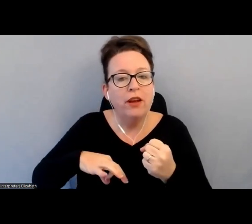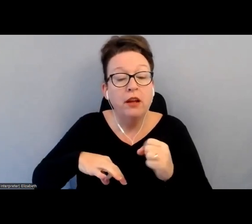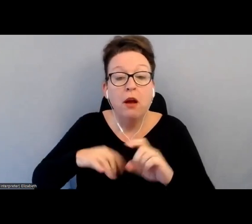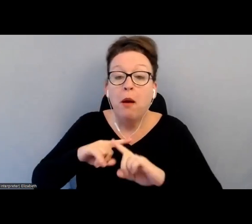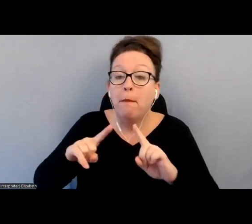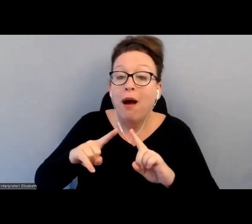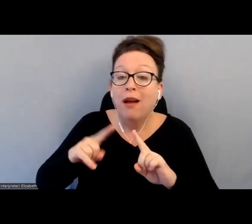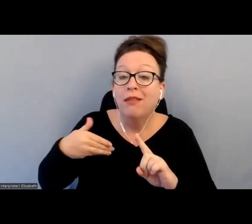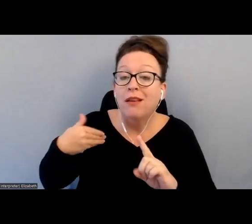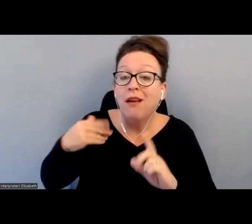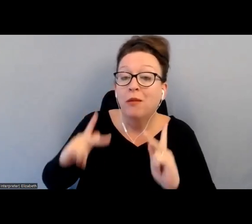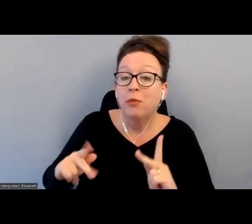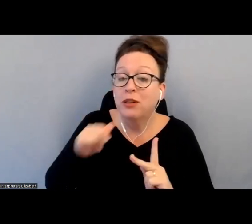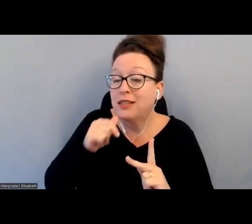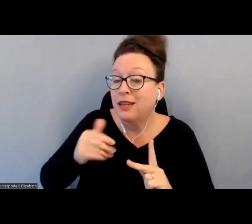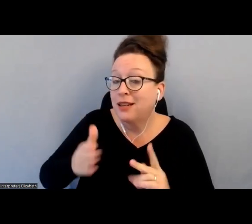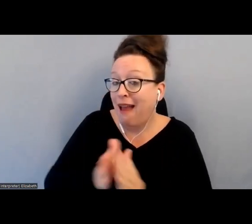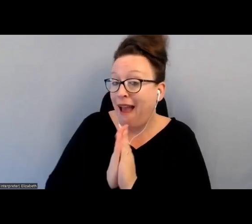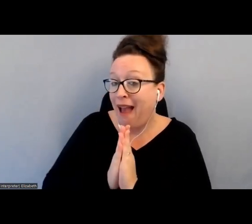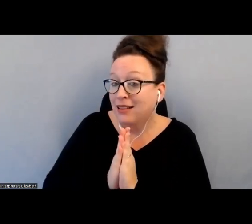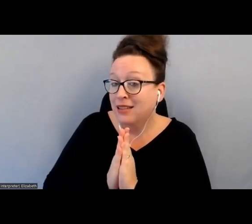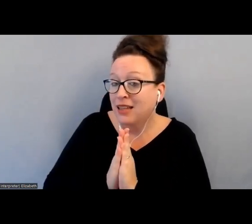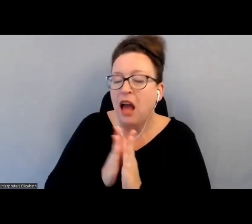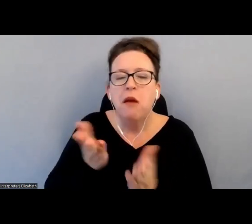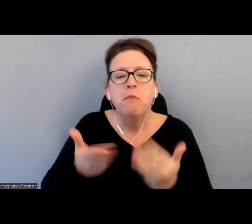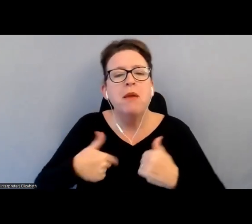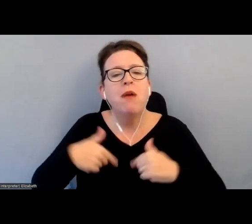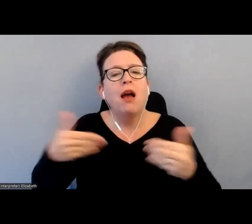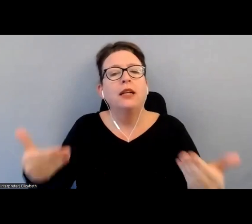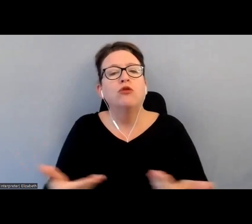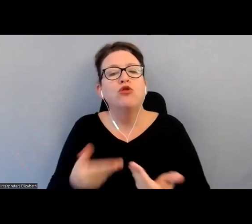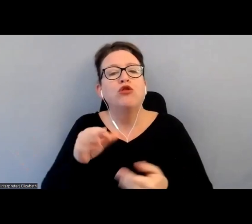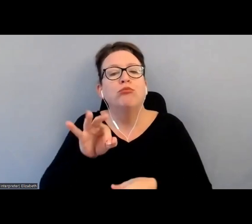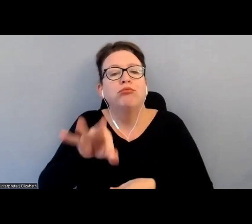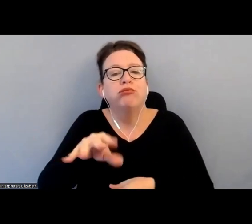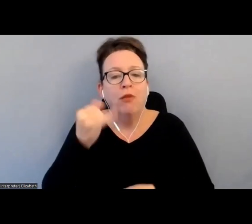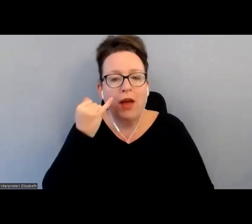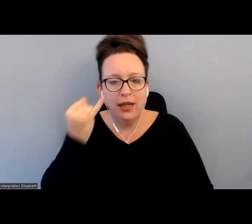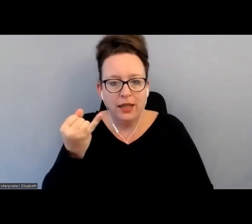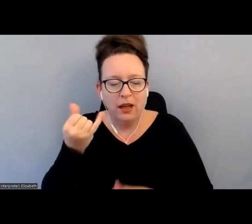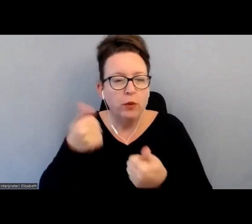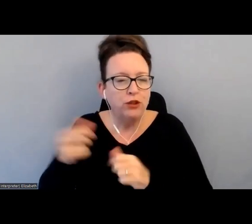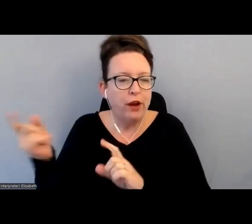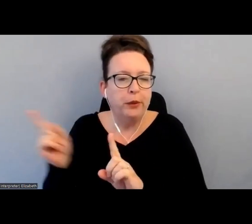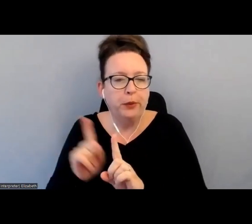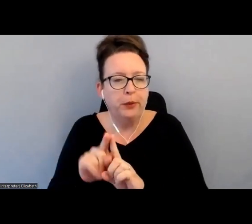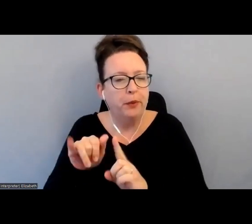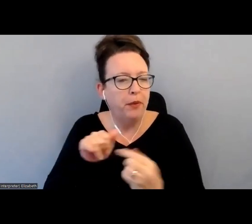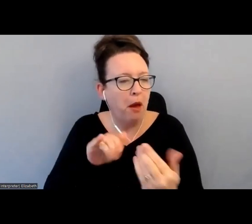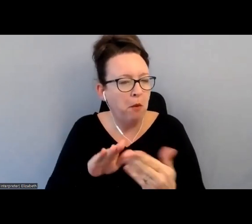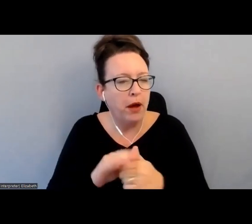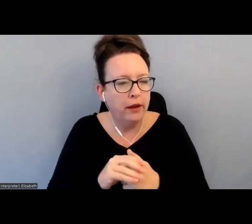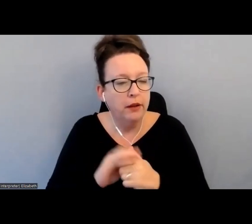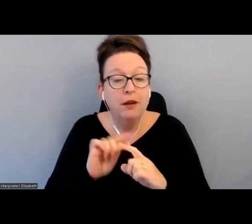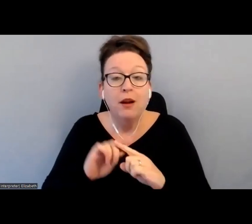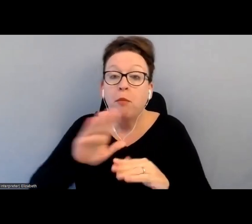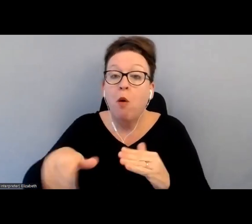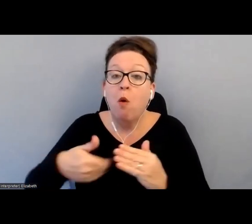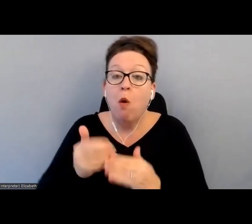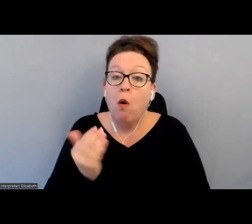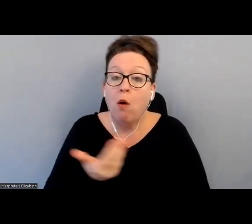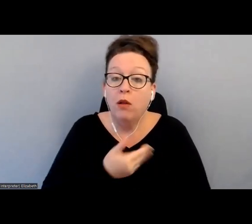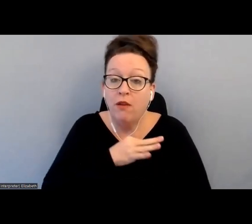it, but I'm going to introduce that idea. We try and utilize them that way. But, you know, all of our